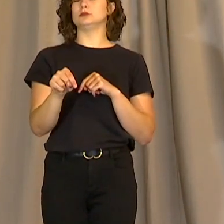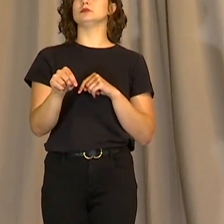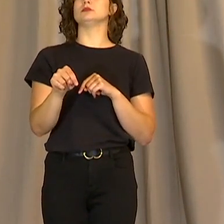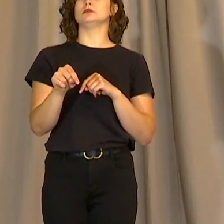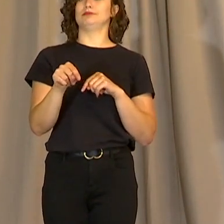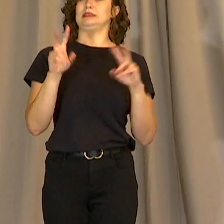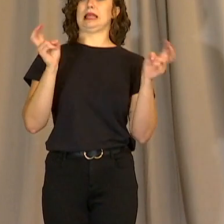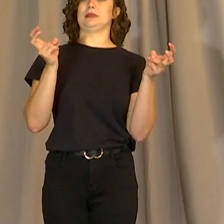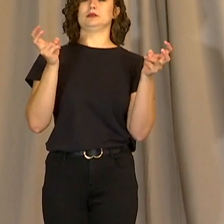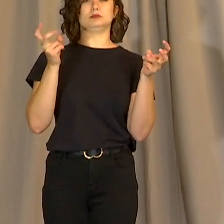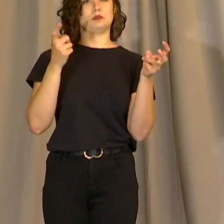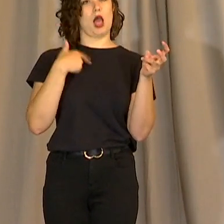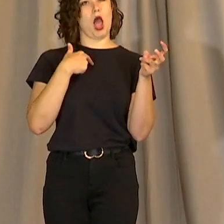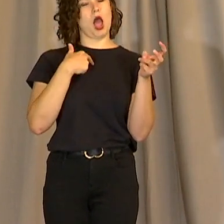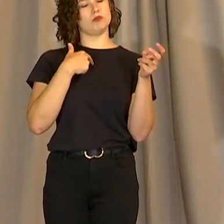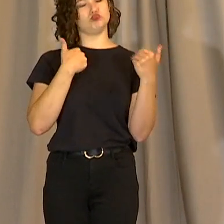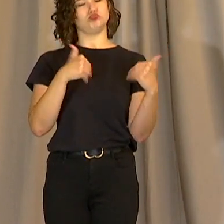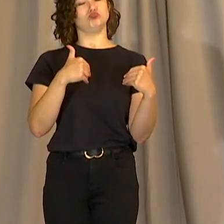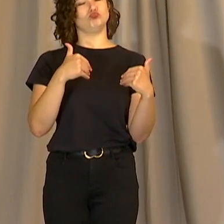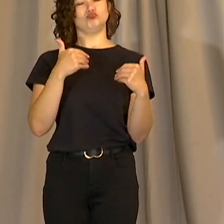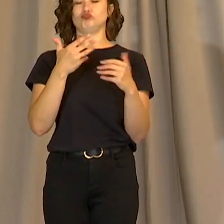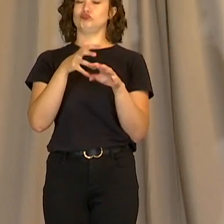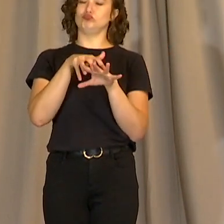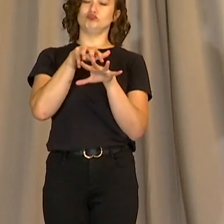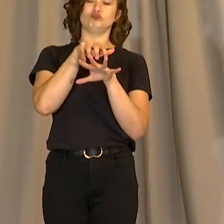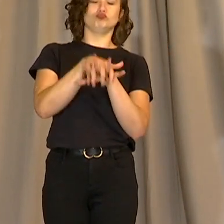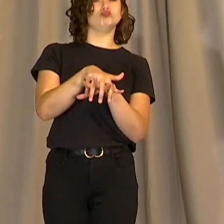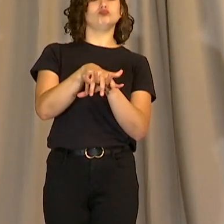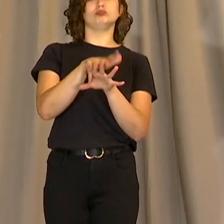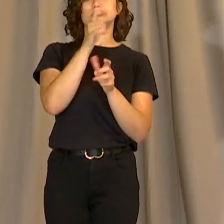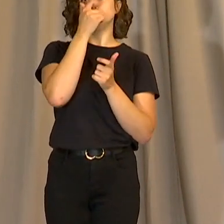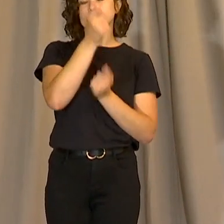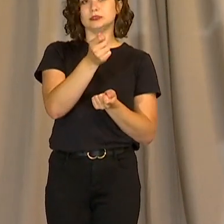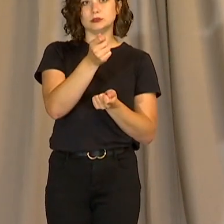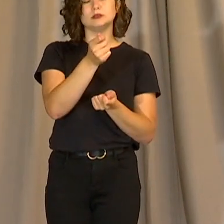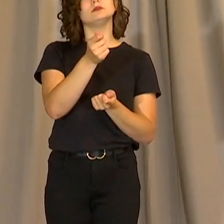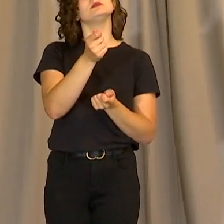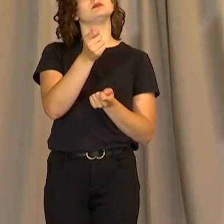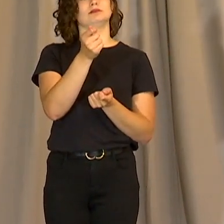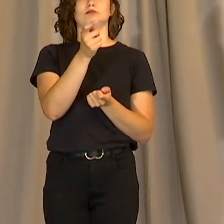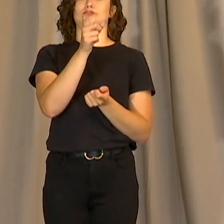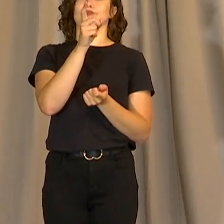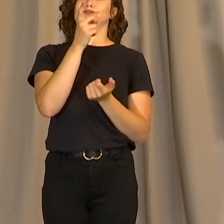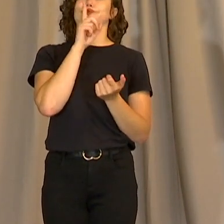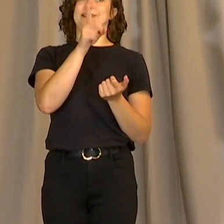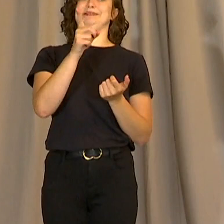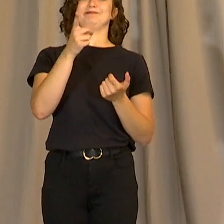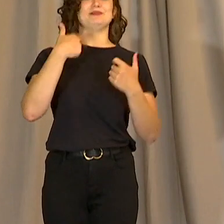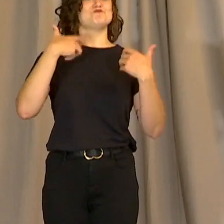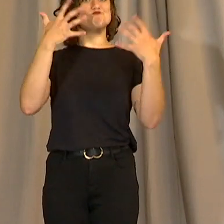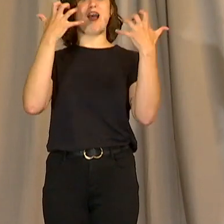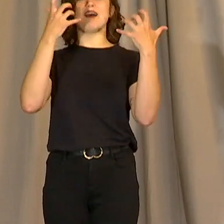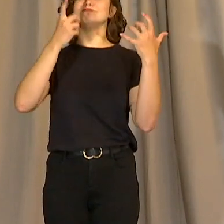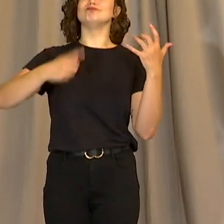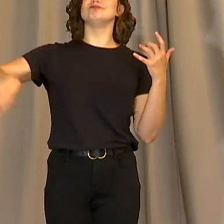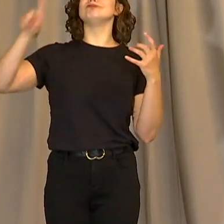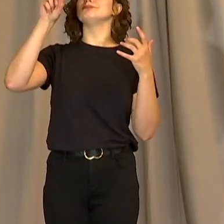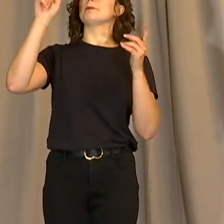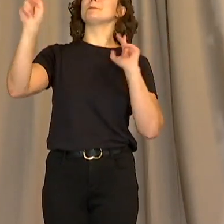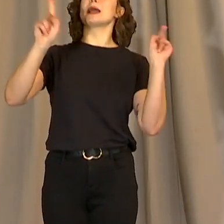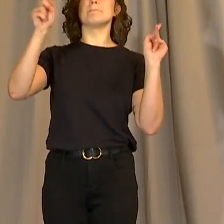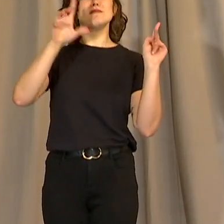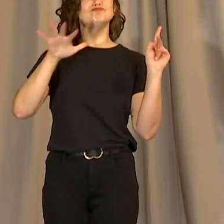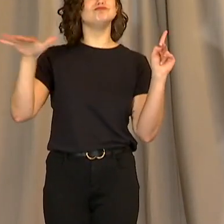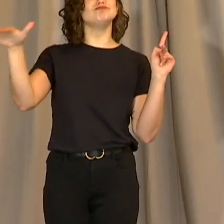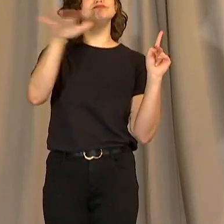dearly interested in. I profoundly would like even the public to know that we